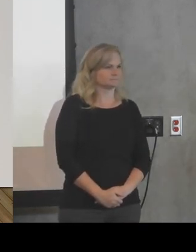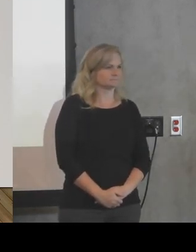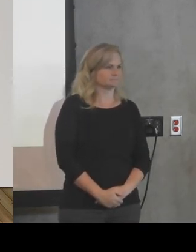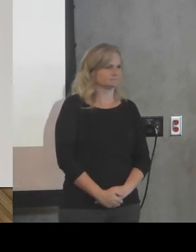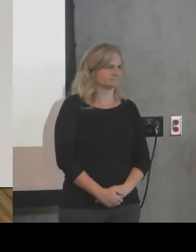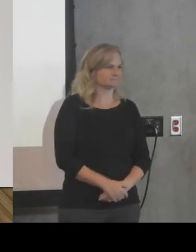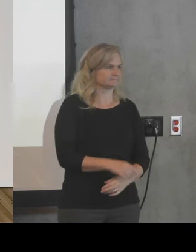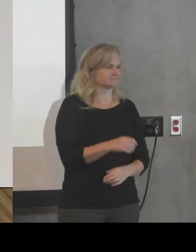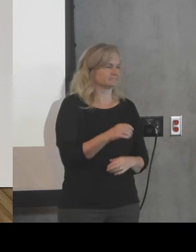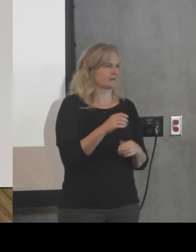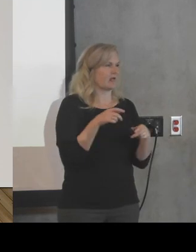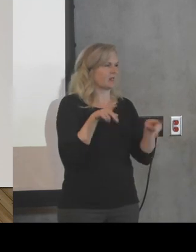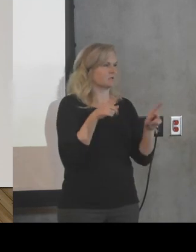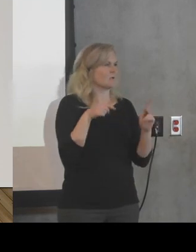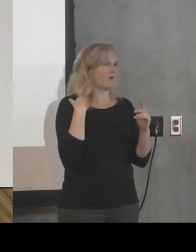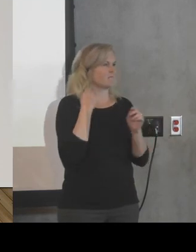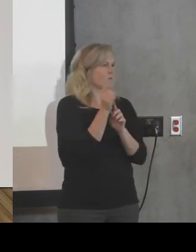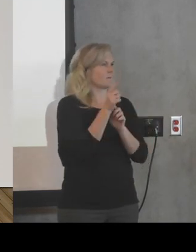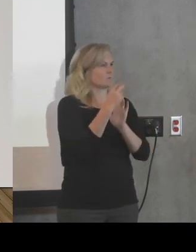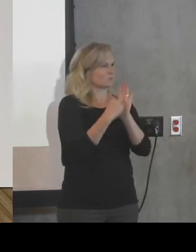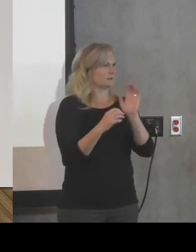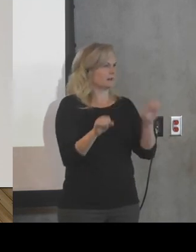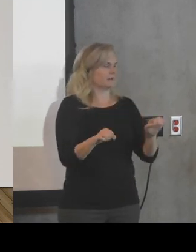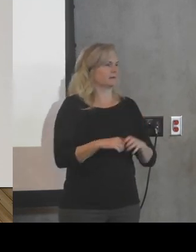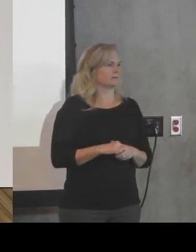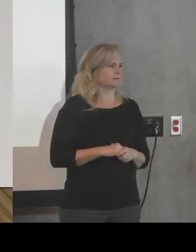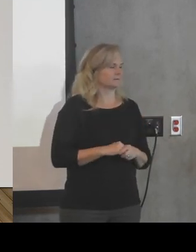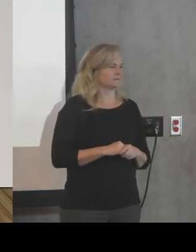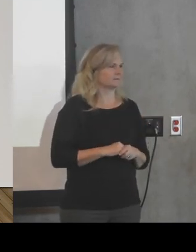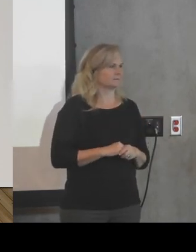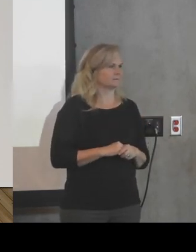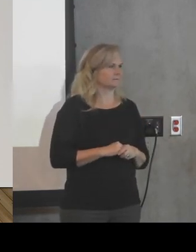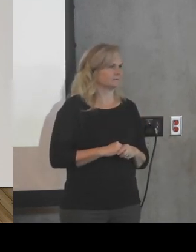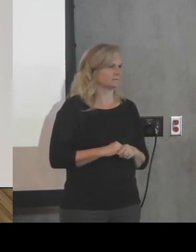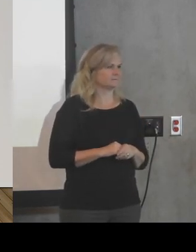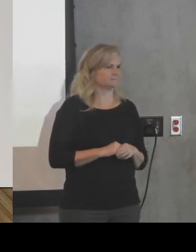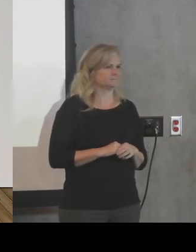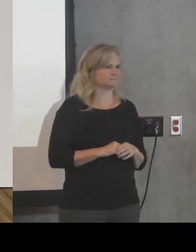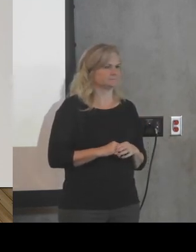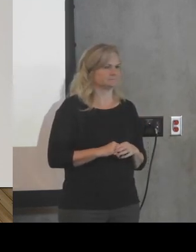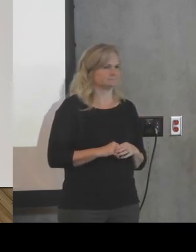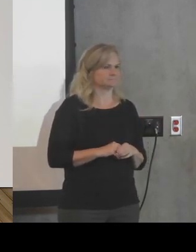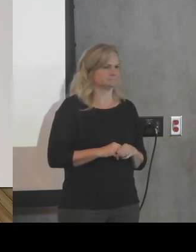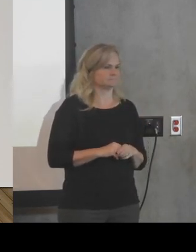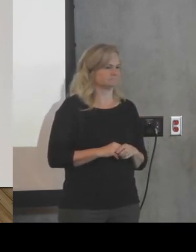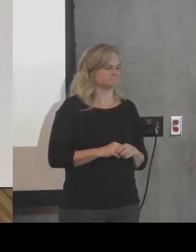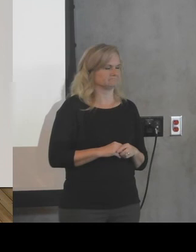So yeah, we'll give you guys a minute to read that. Use your decoding skills. You got it.